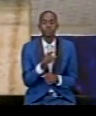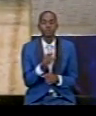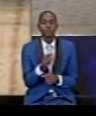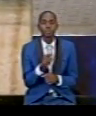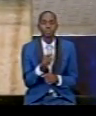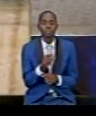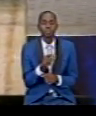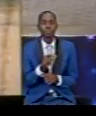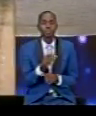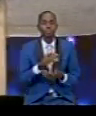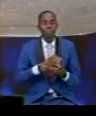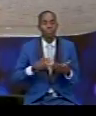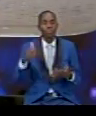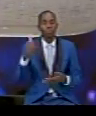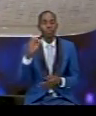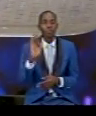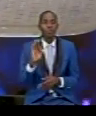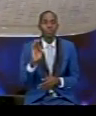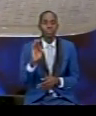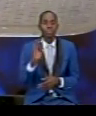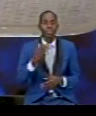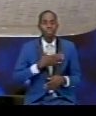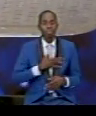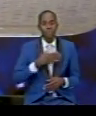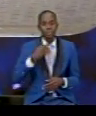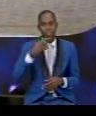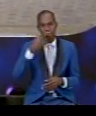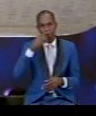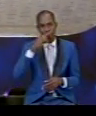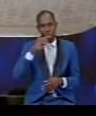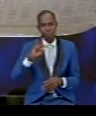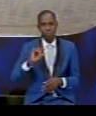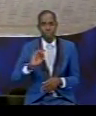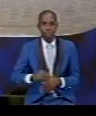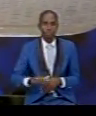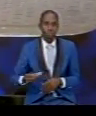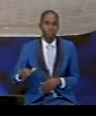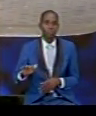you verse 19 my little children